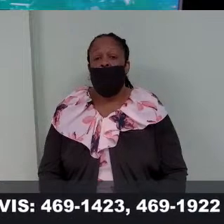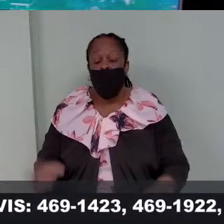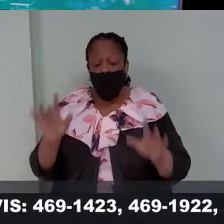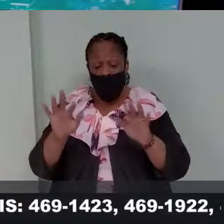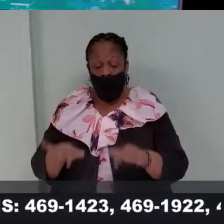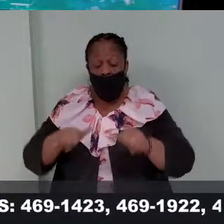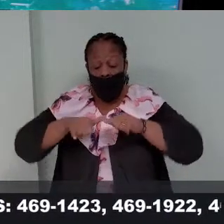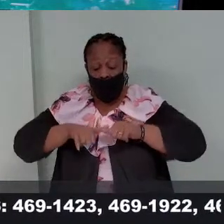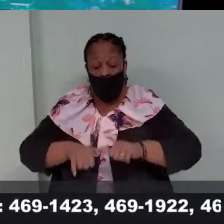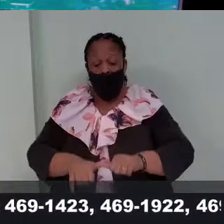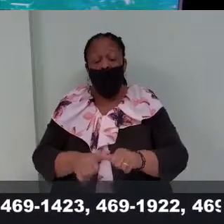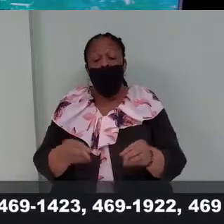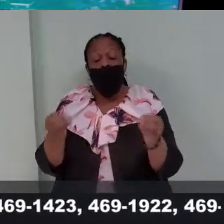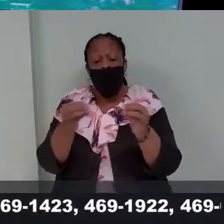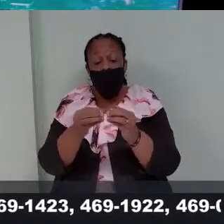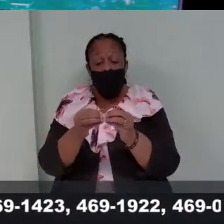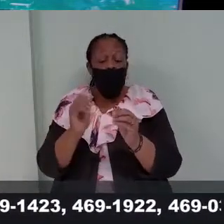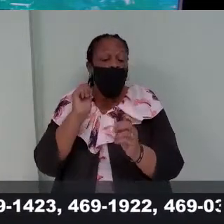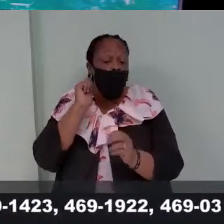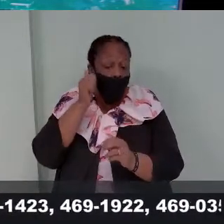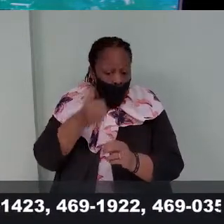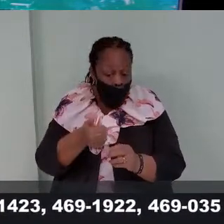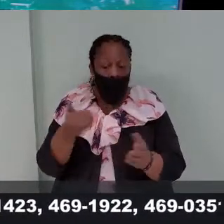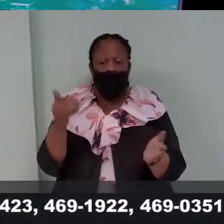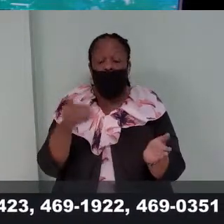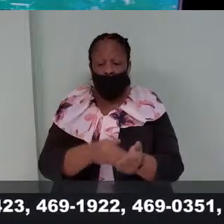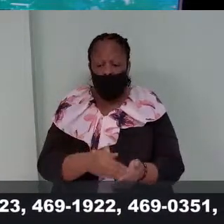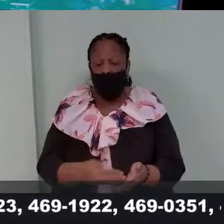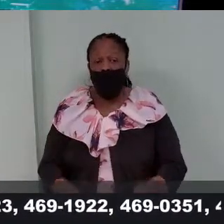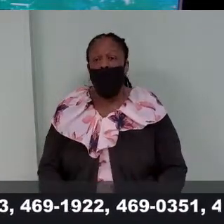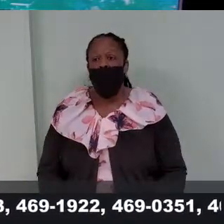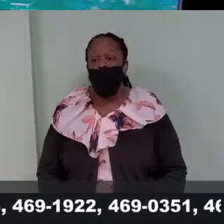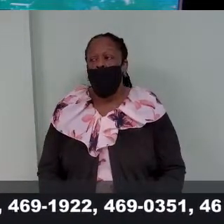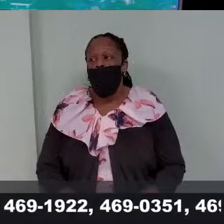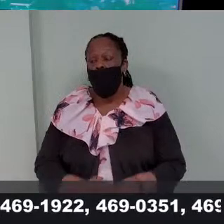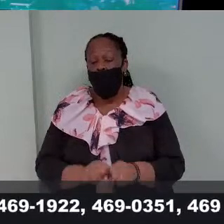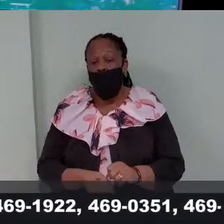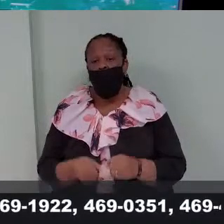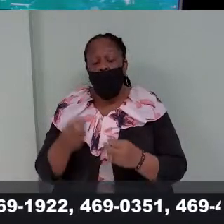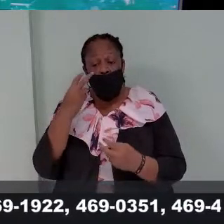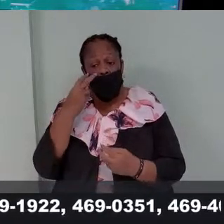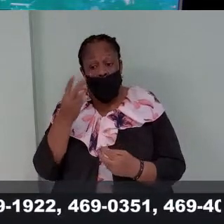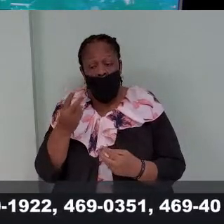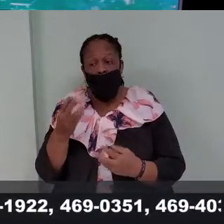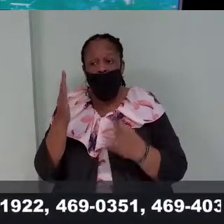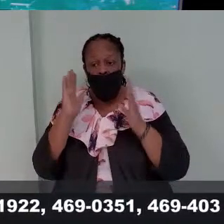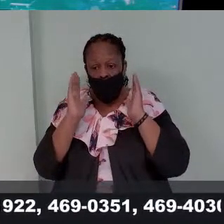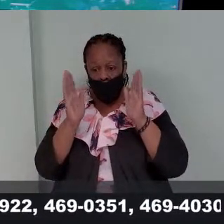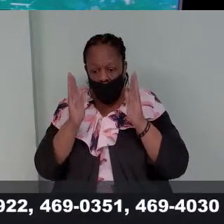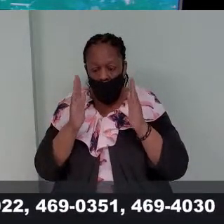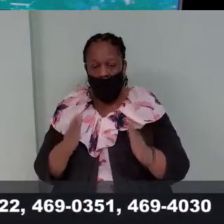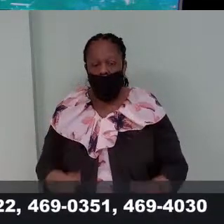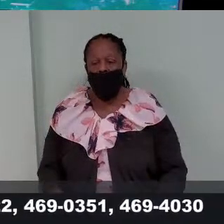us receiving 1 to 4 inches in the Leeward Islands, St. Kitts and Nevis